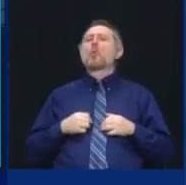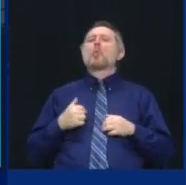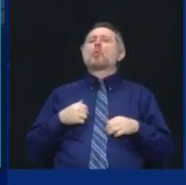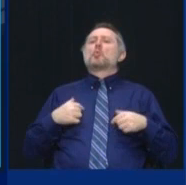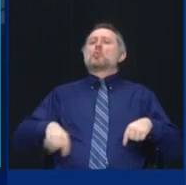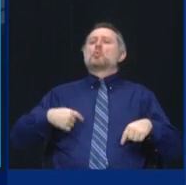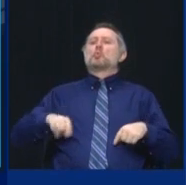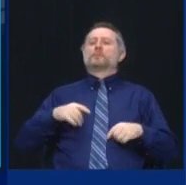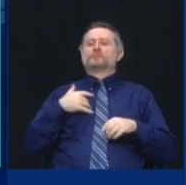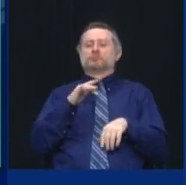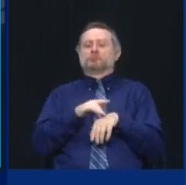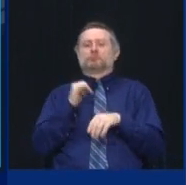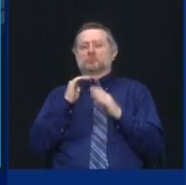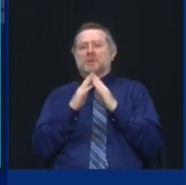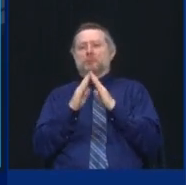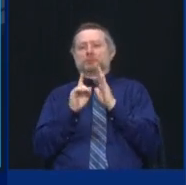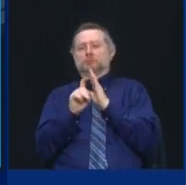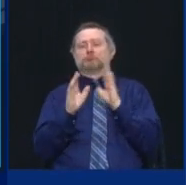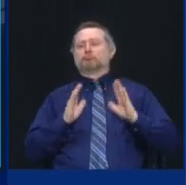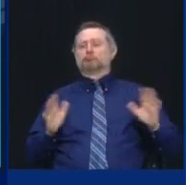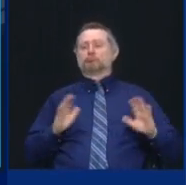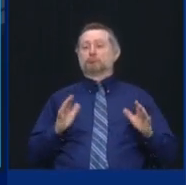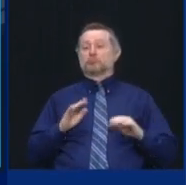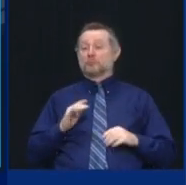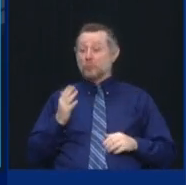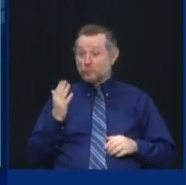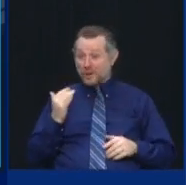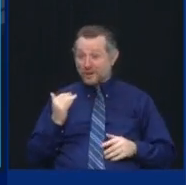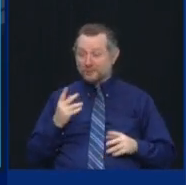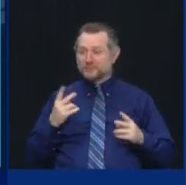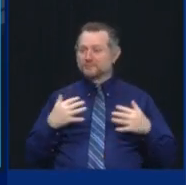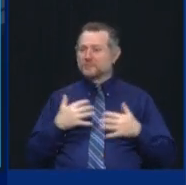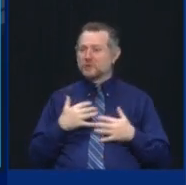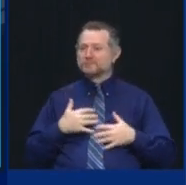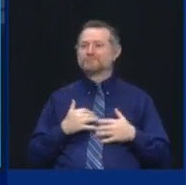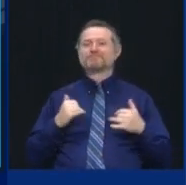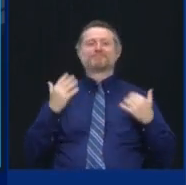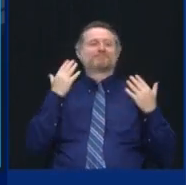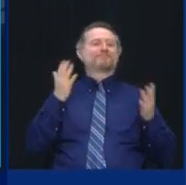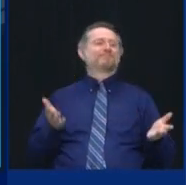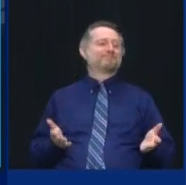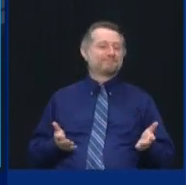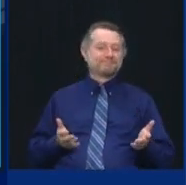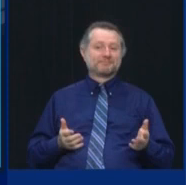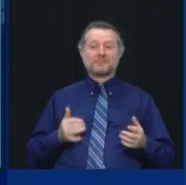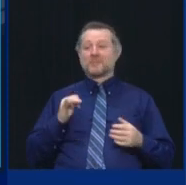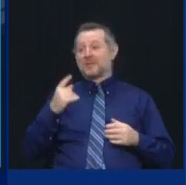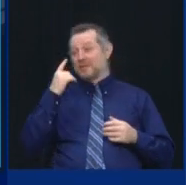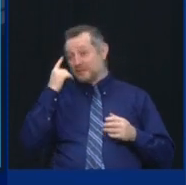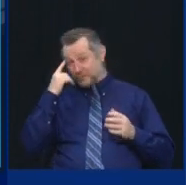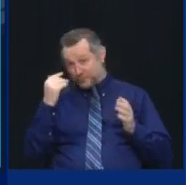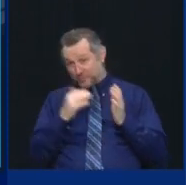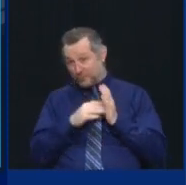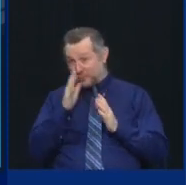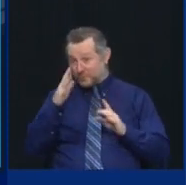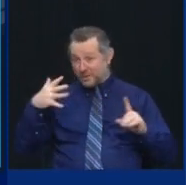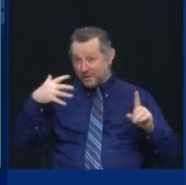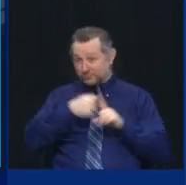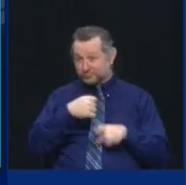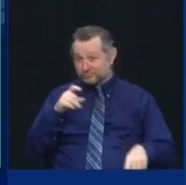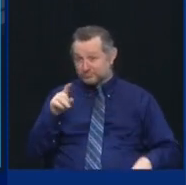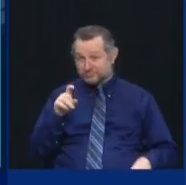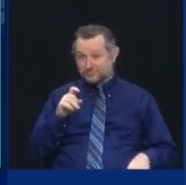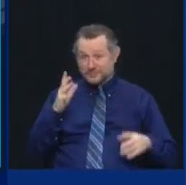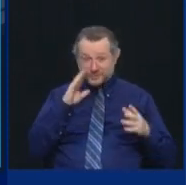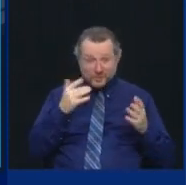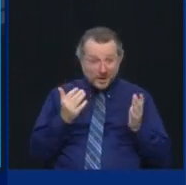downtown. What was the logic? I have no idea. What did you think? There was going to be another terrorist attack and it was going to happen to be downtown